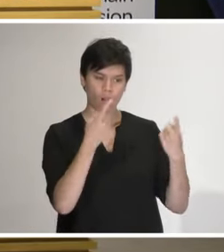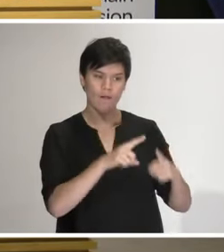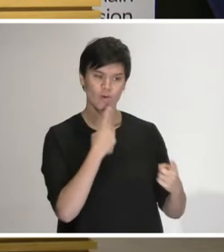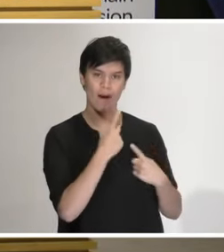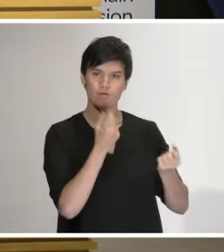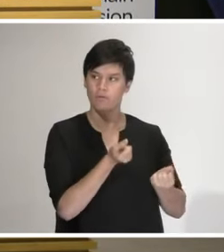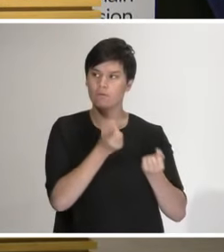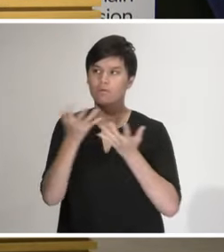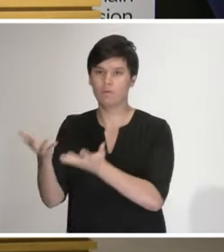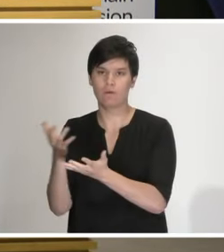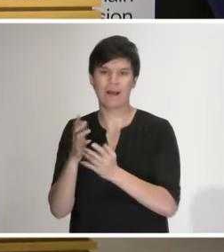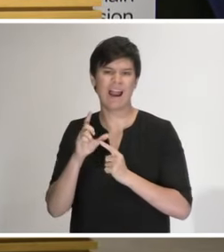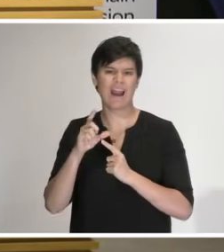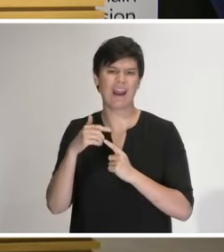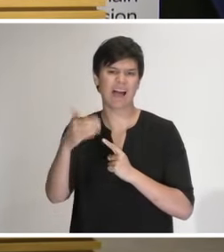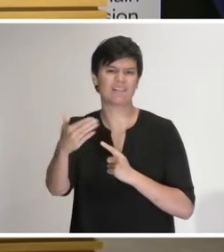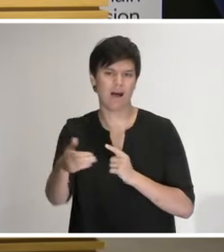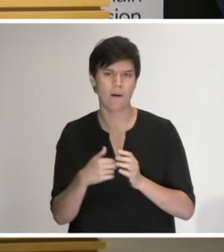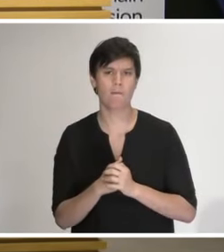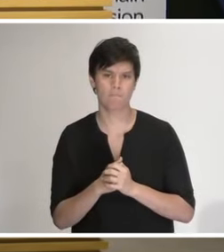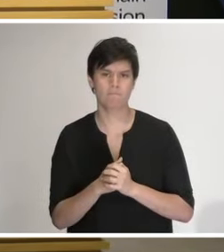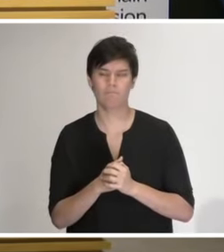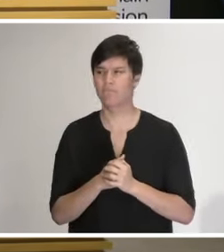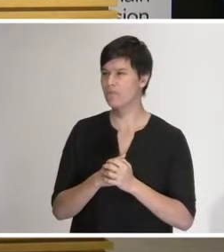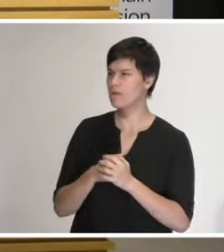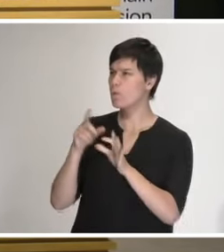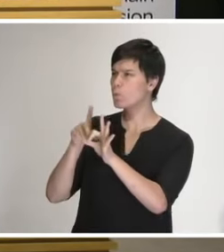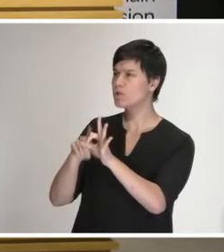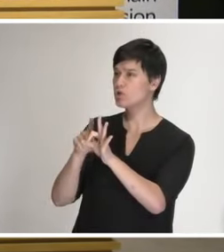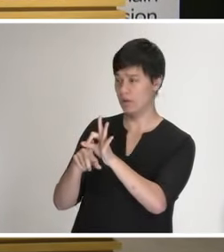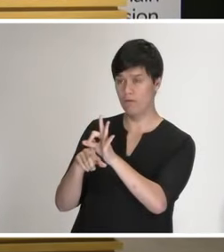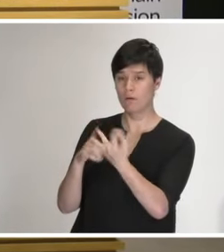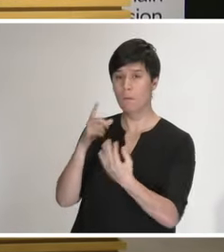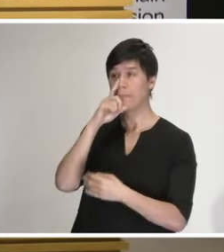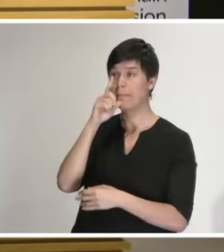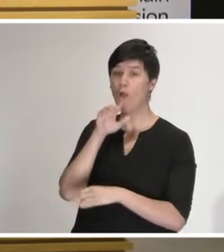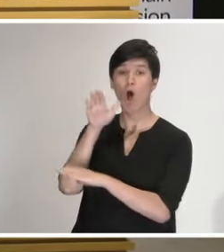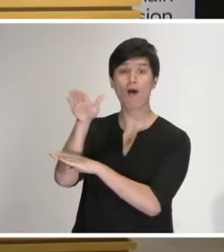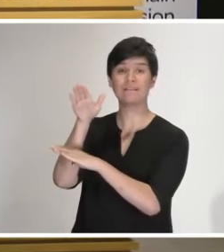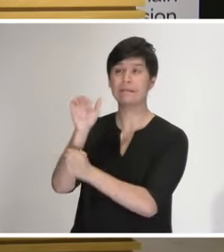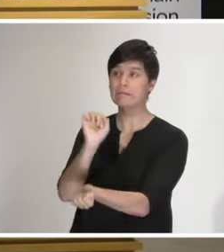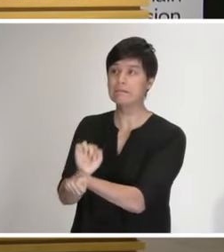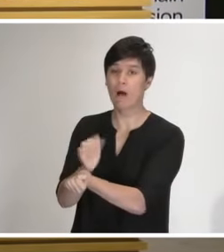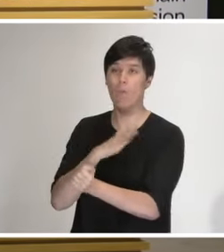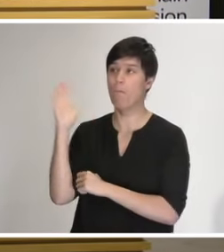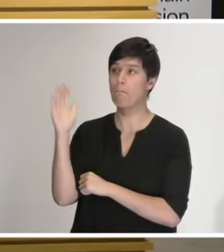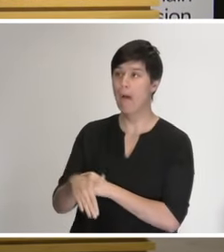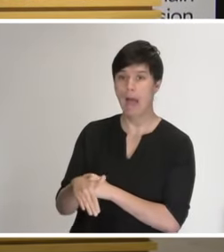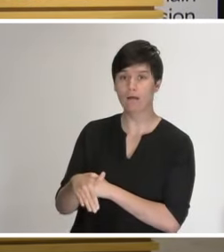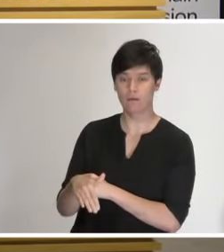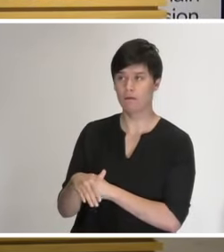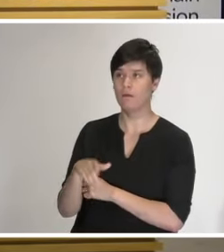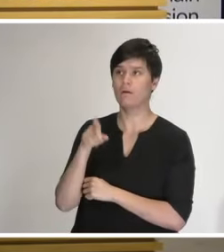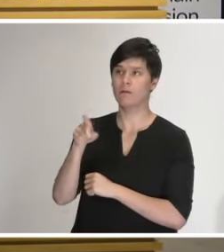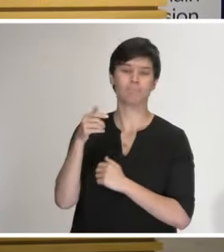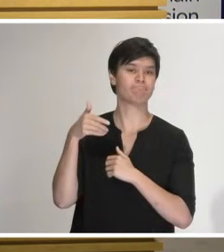government delaying Mercy flights because doctors are worried about flooding the health system? Mercy flights from overseas? Get Kiwis home? No,